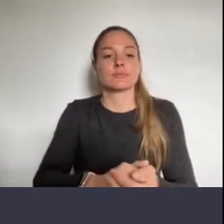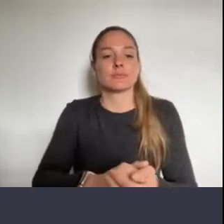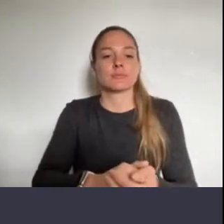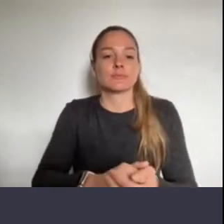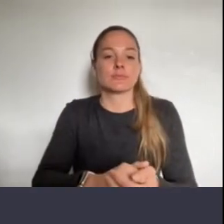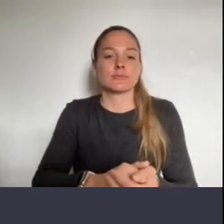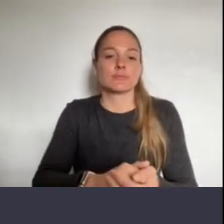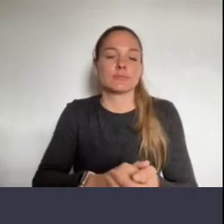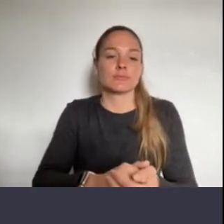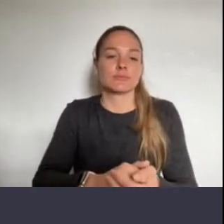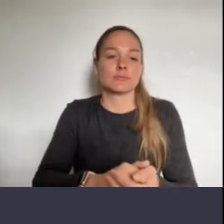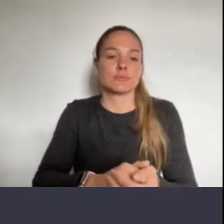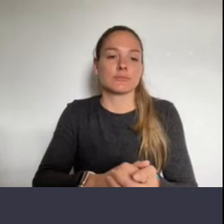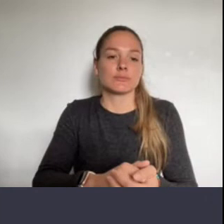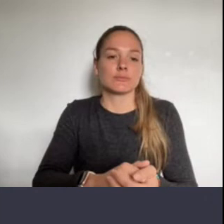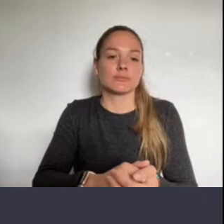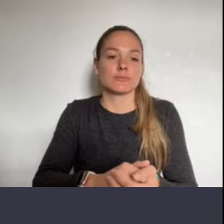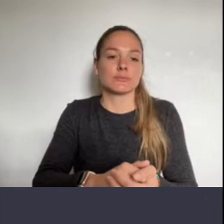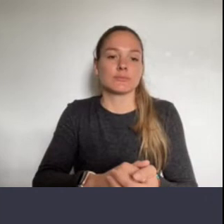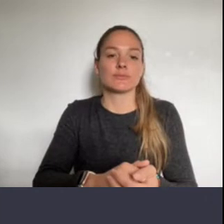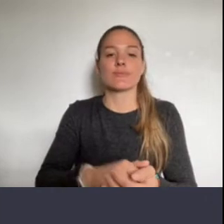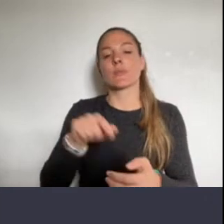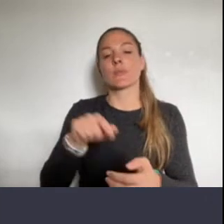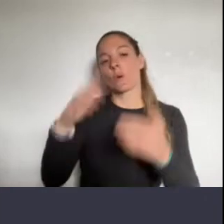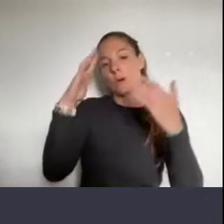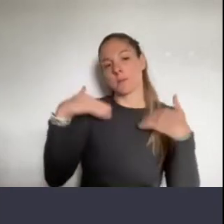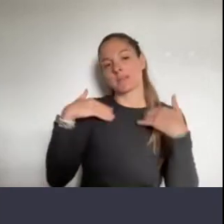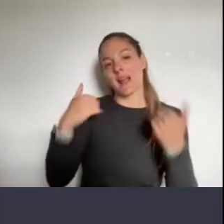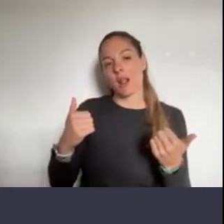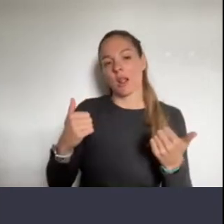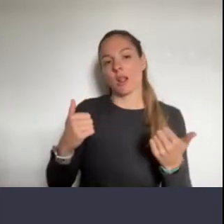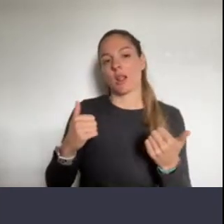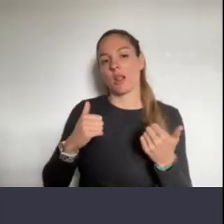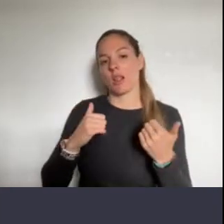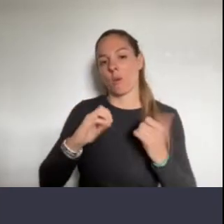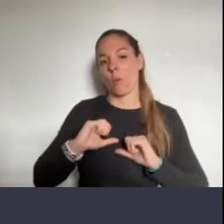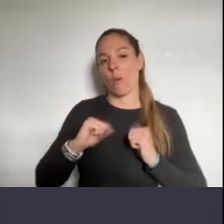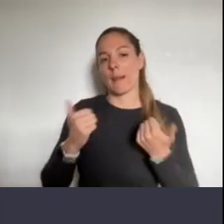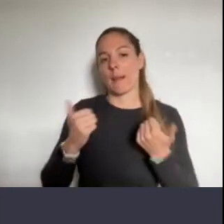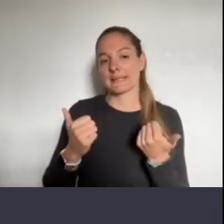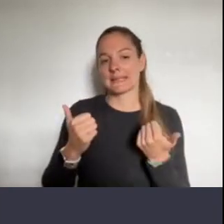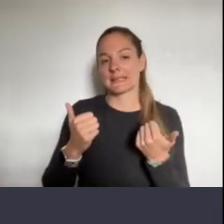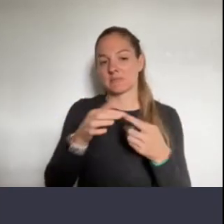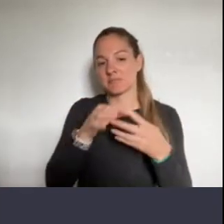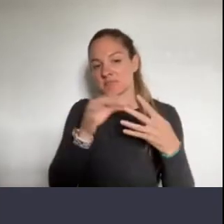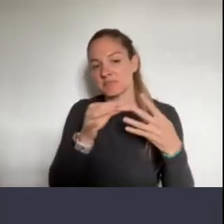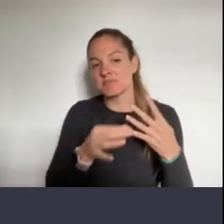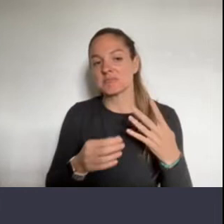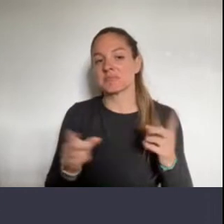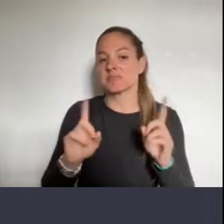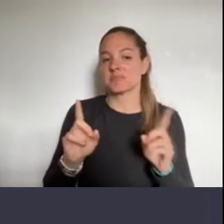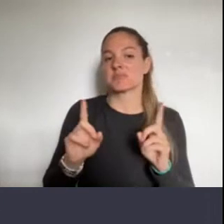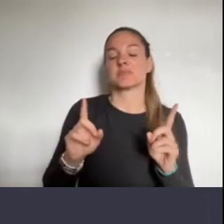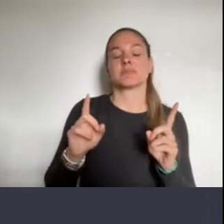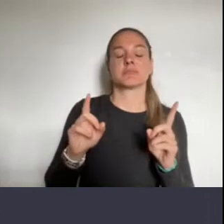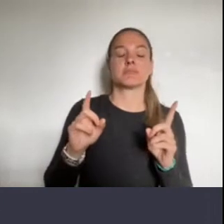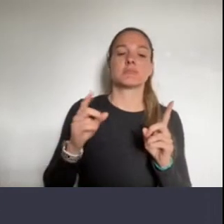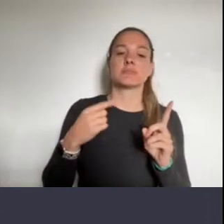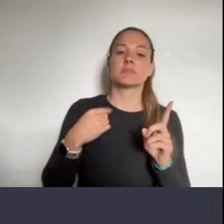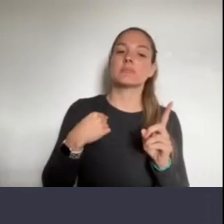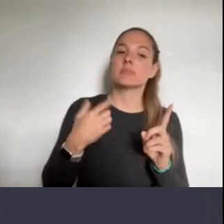Now, really, within mental health and well-being factors, there were the reasoning that